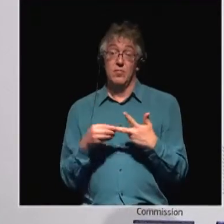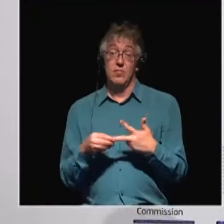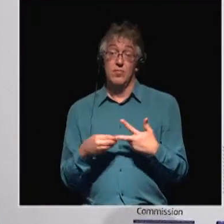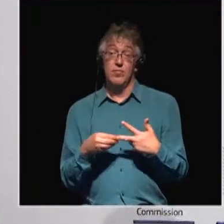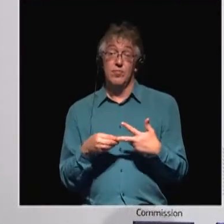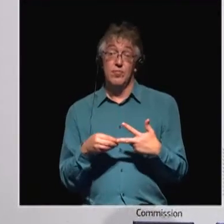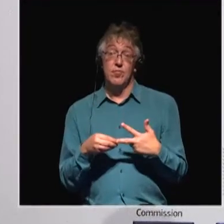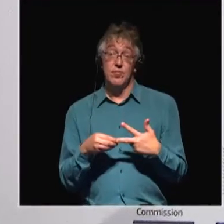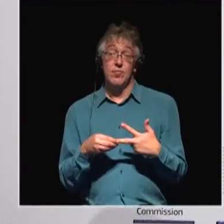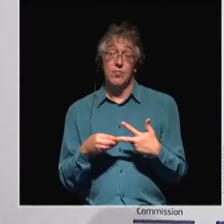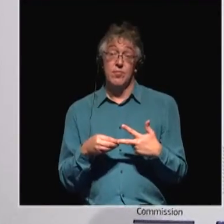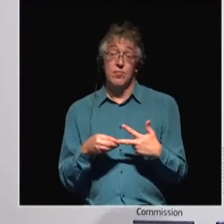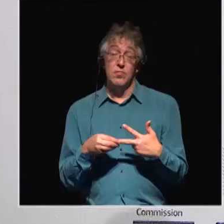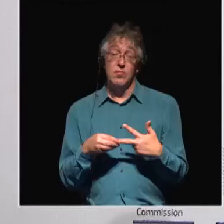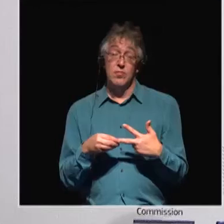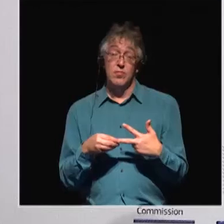And thirdly,